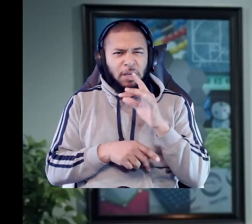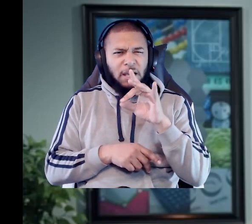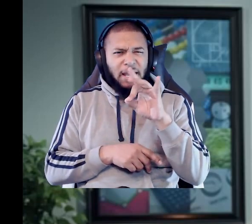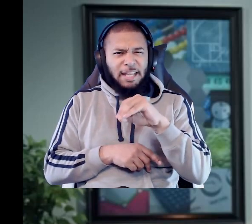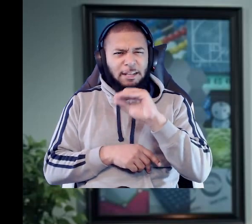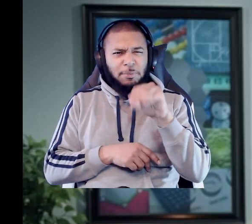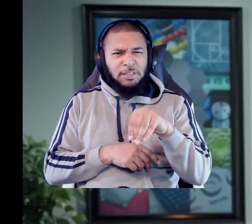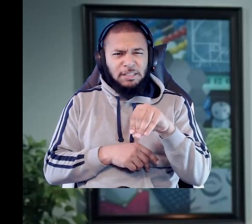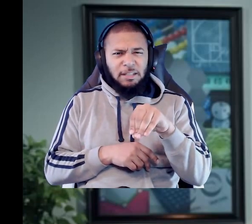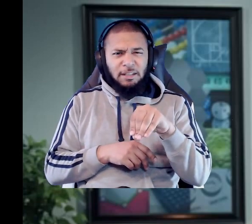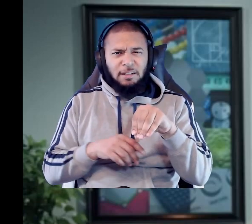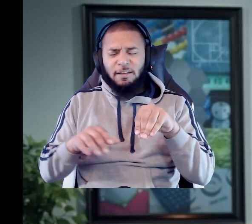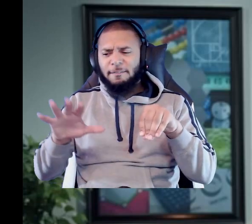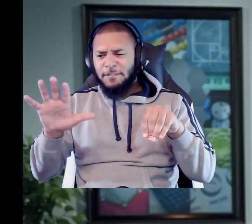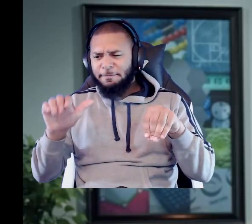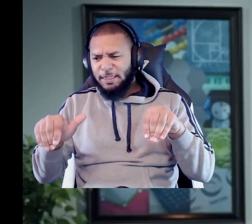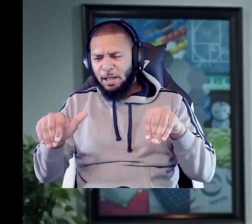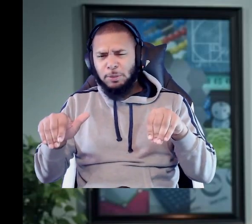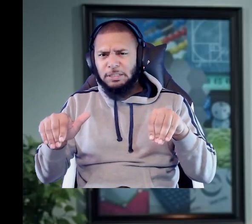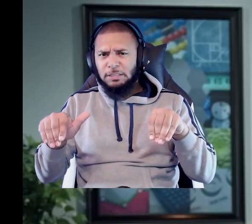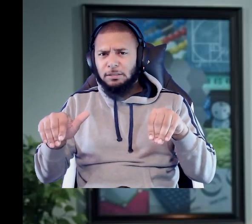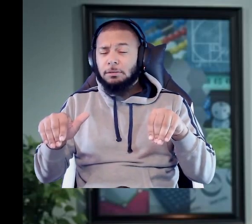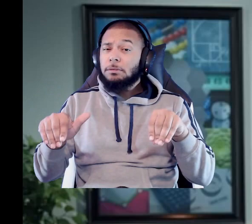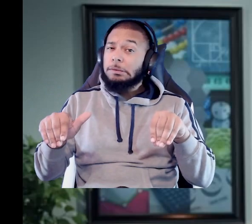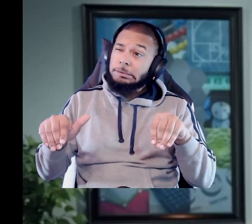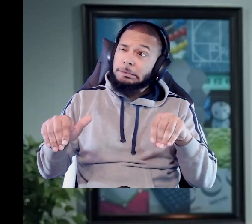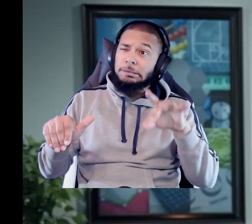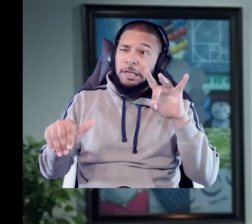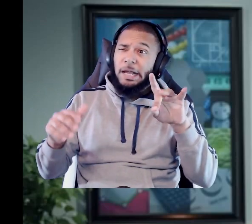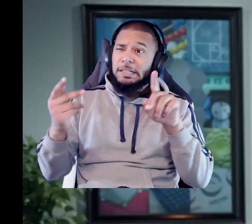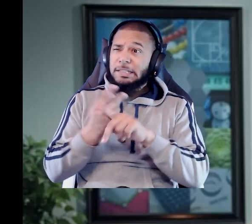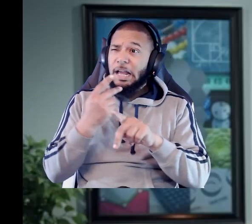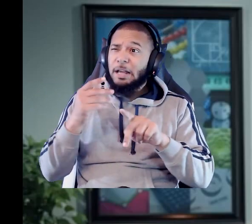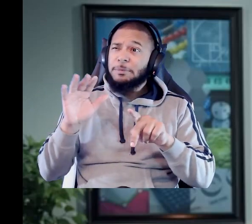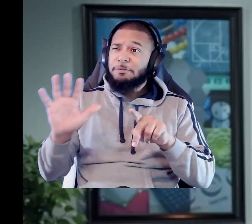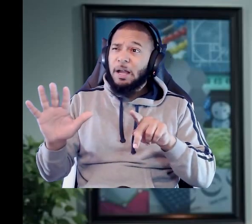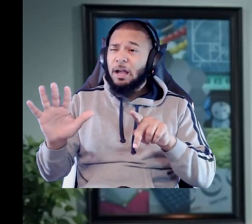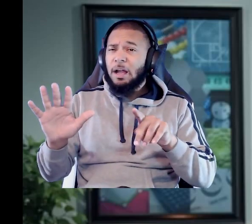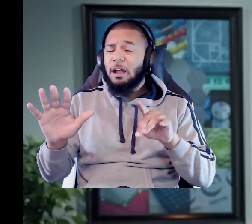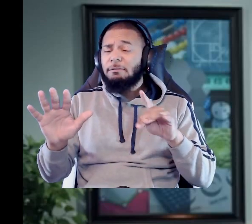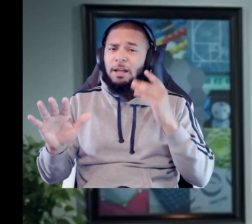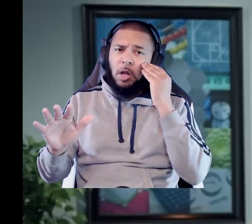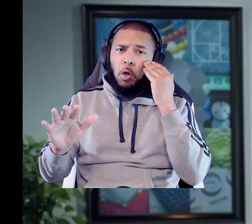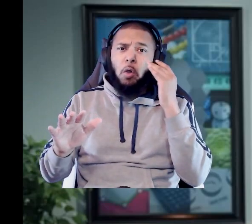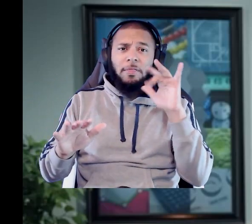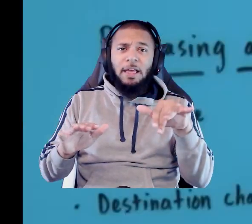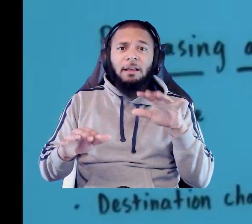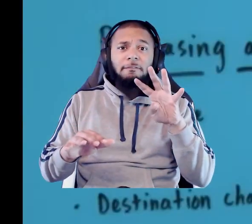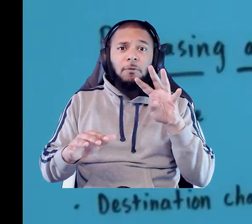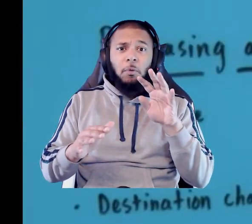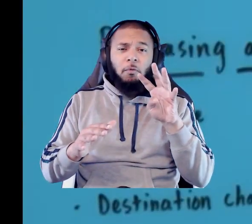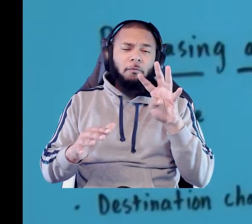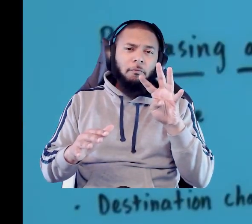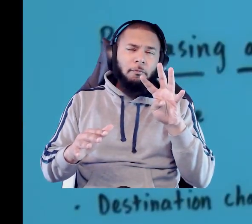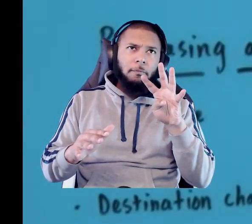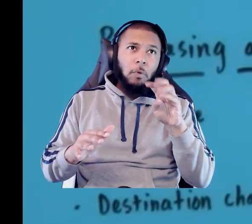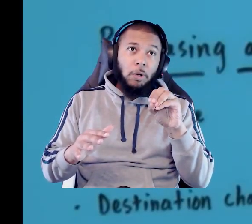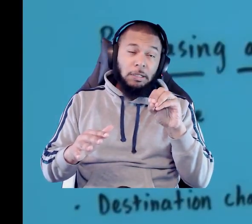5 is 40. So what is most of 5,000 that kind of looks like 40? 4,000.